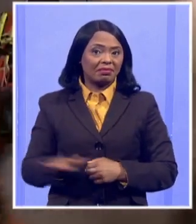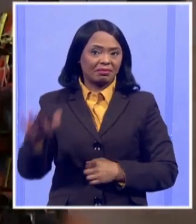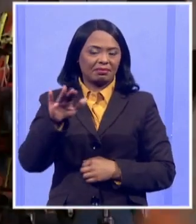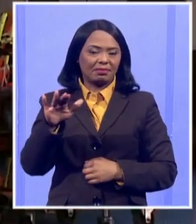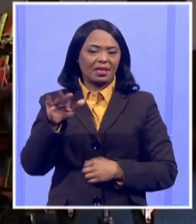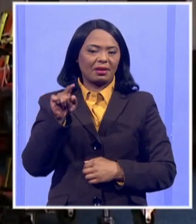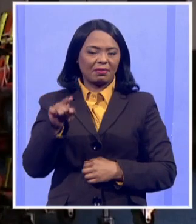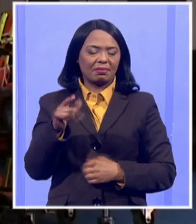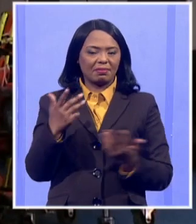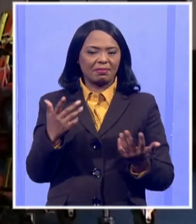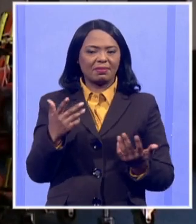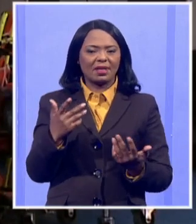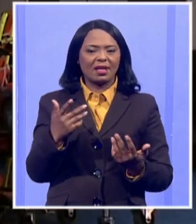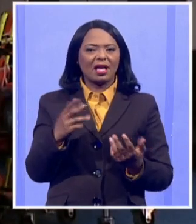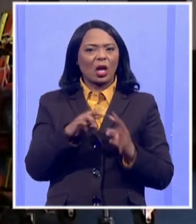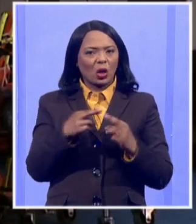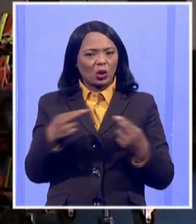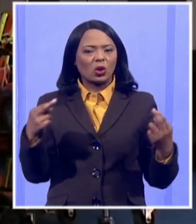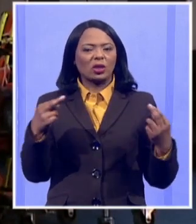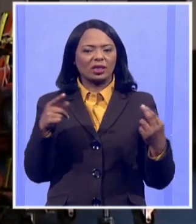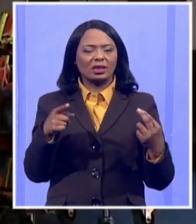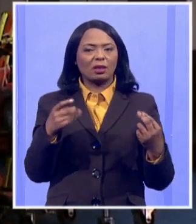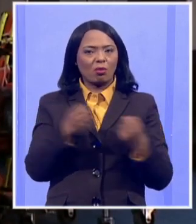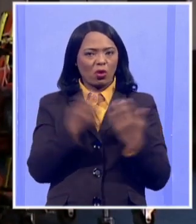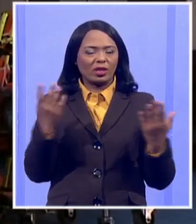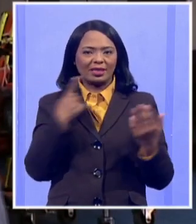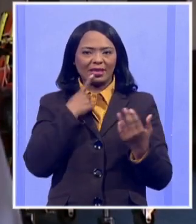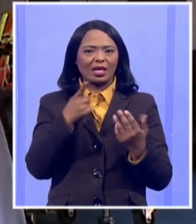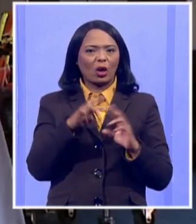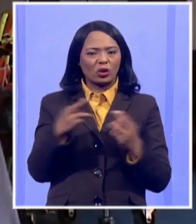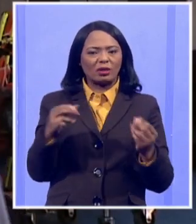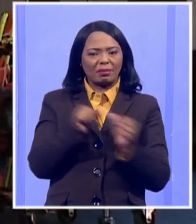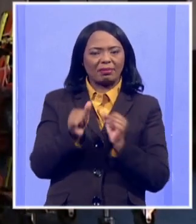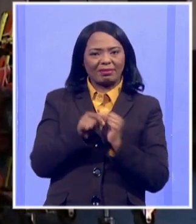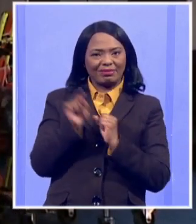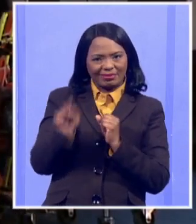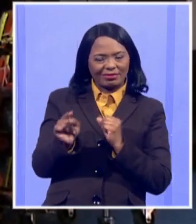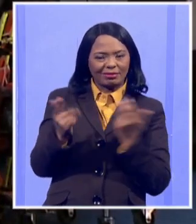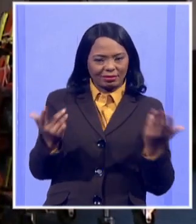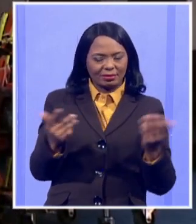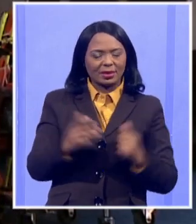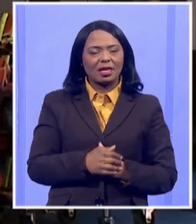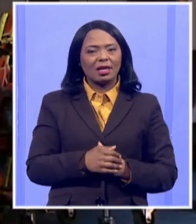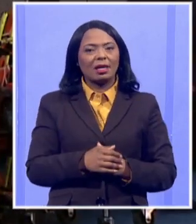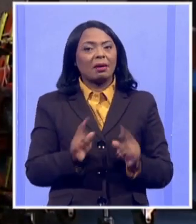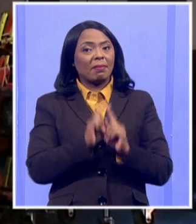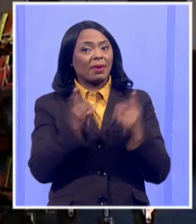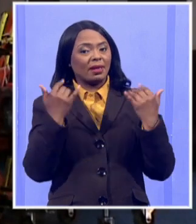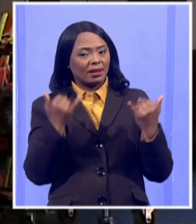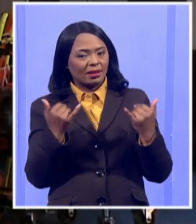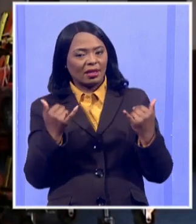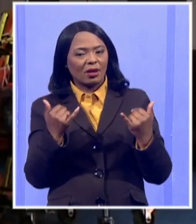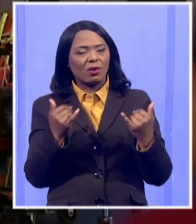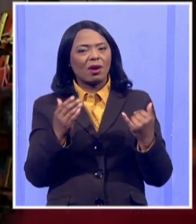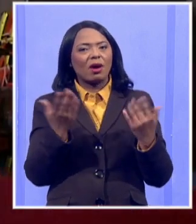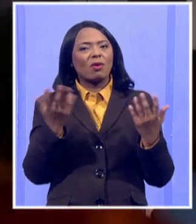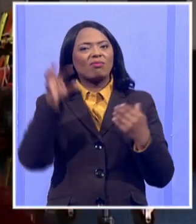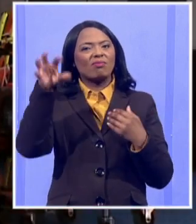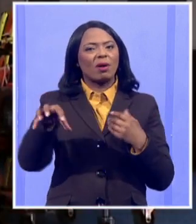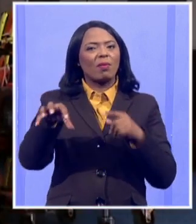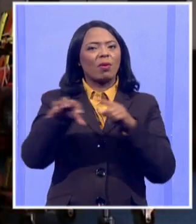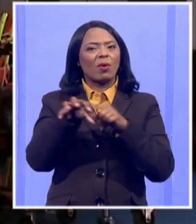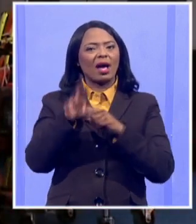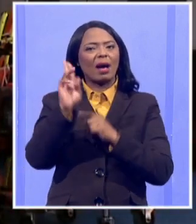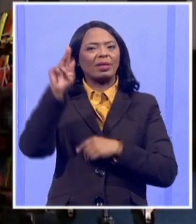to is the SABC Hospital, state-of-the-art facility, again, Desiree, sitting at Uppington in the Northern Cape, about